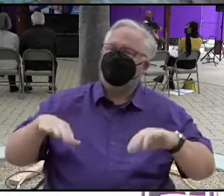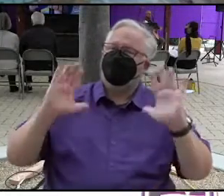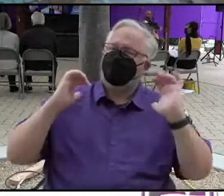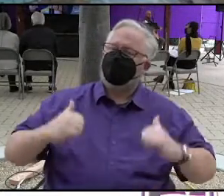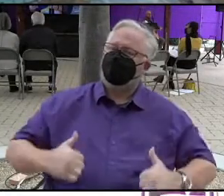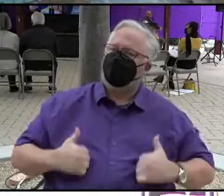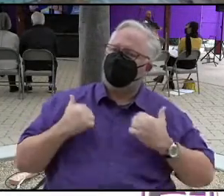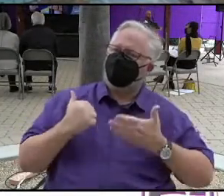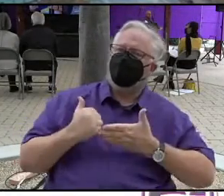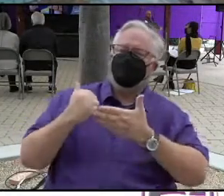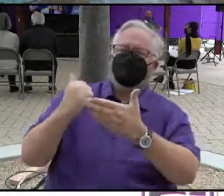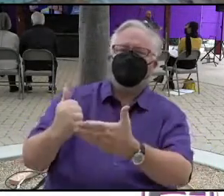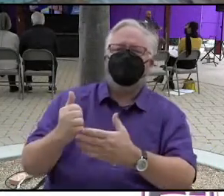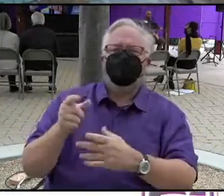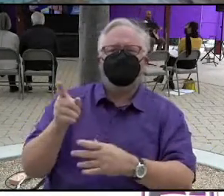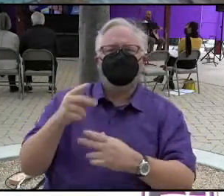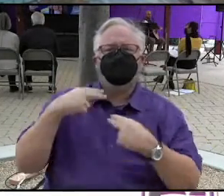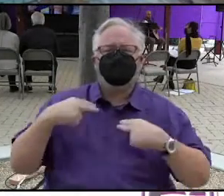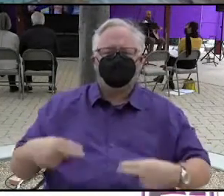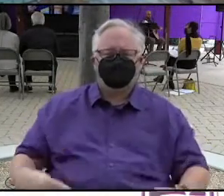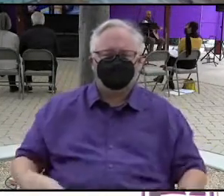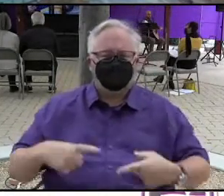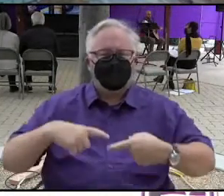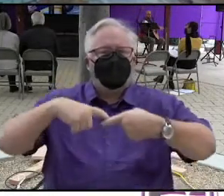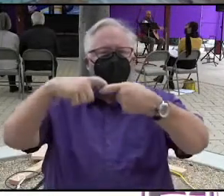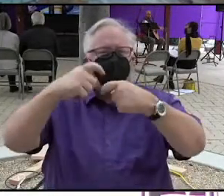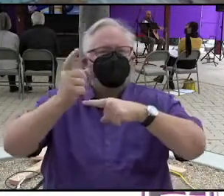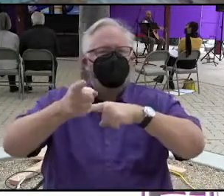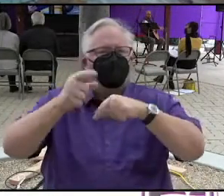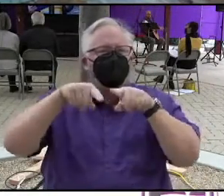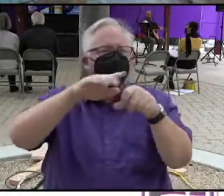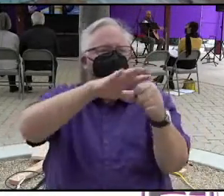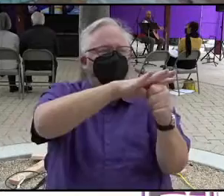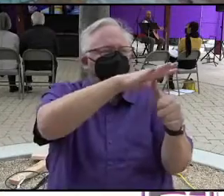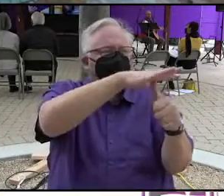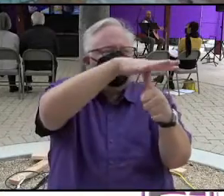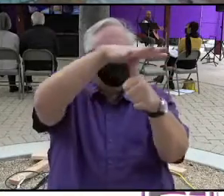human. I'm going to pause for one moment.